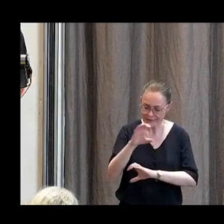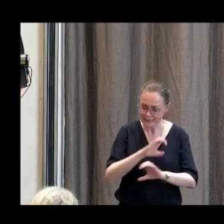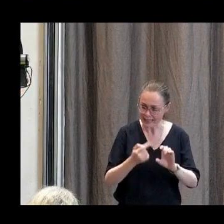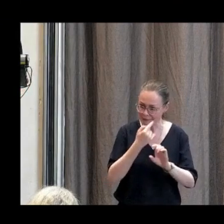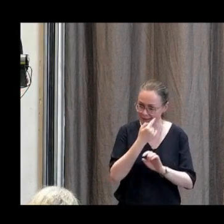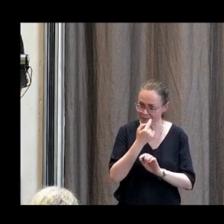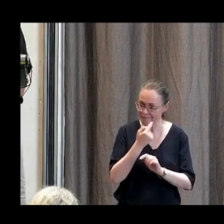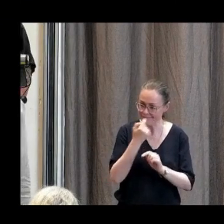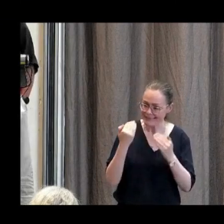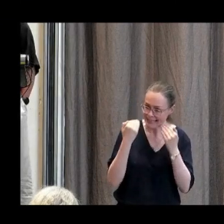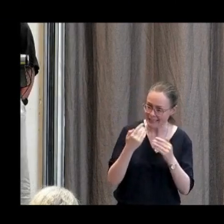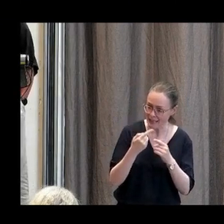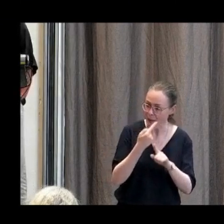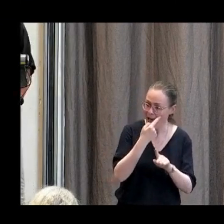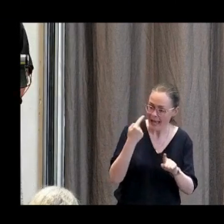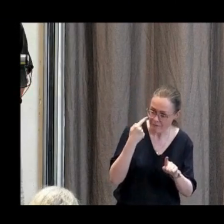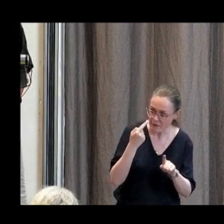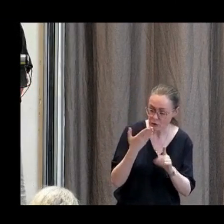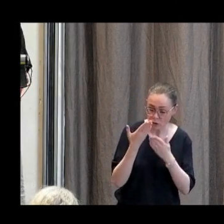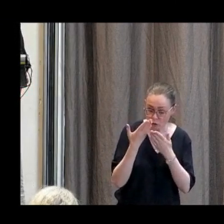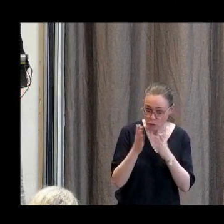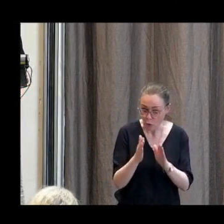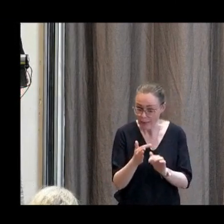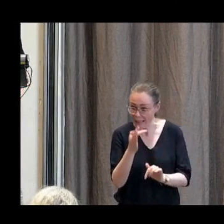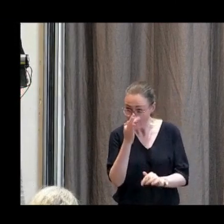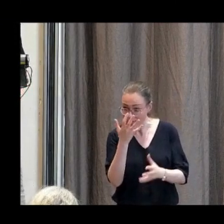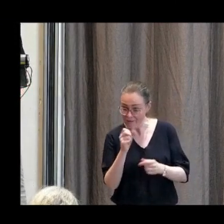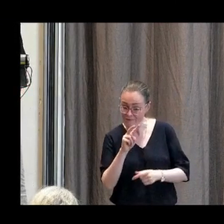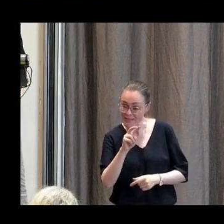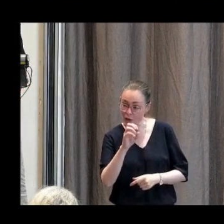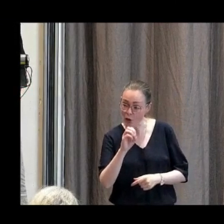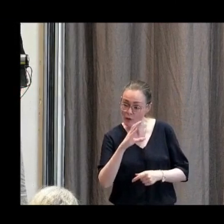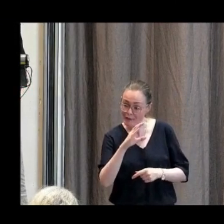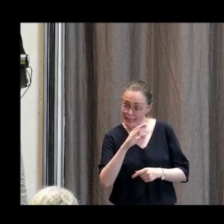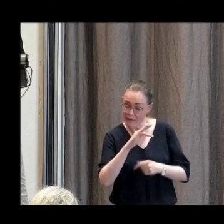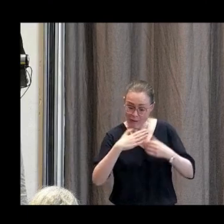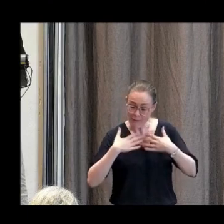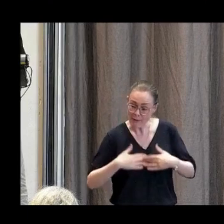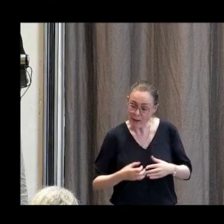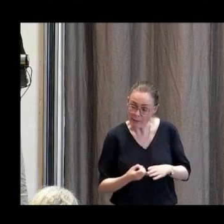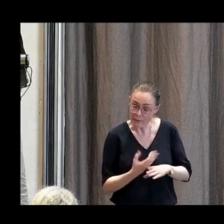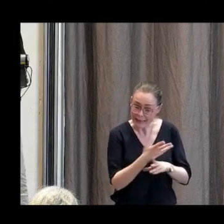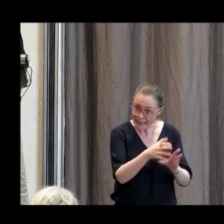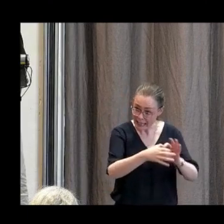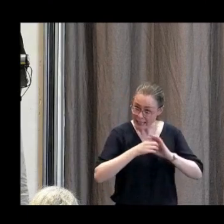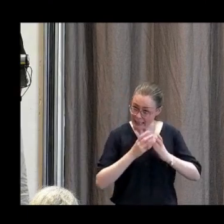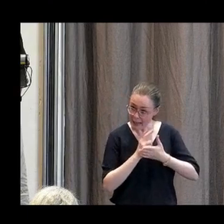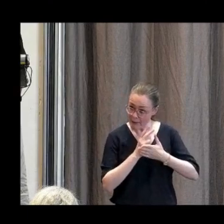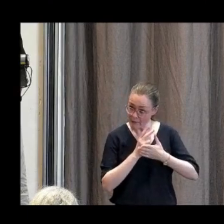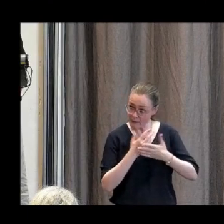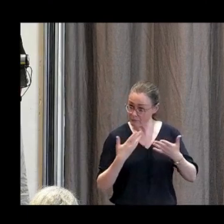data as evidence of whether or not there is a VOC emission from the body related to epileptic